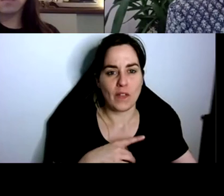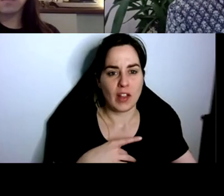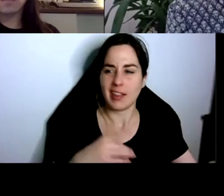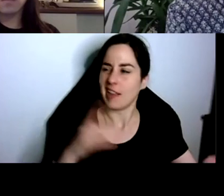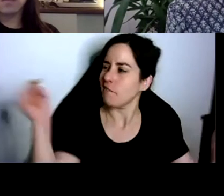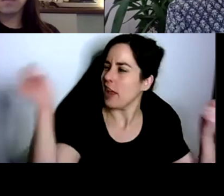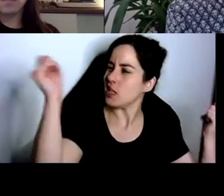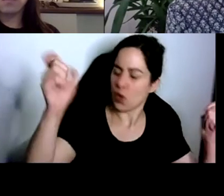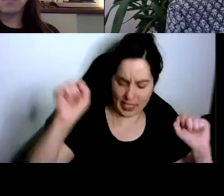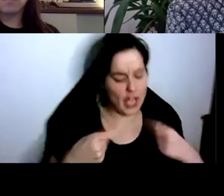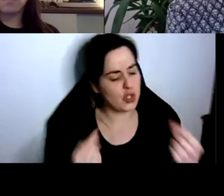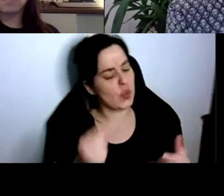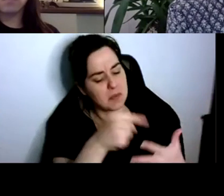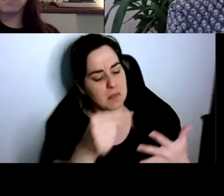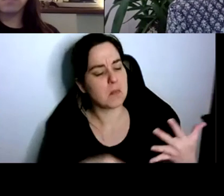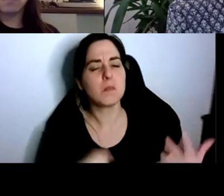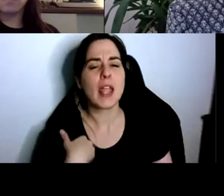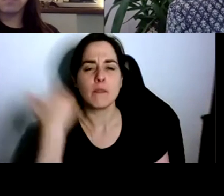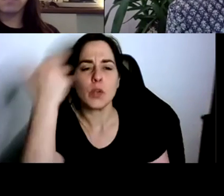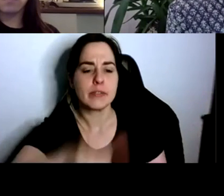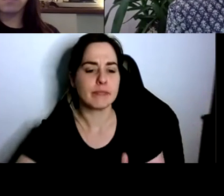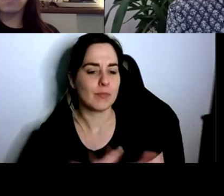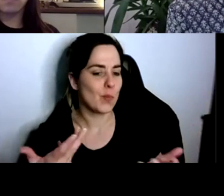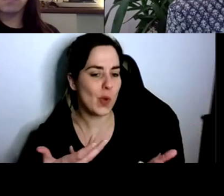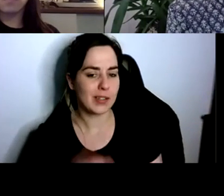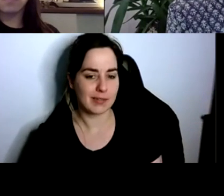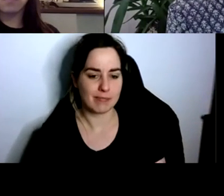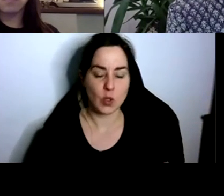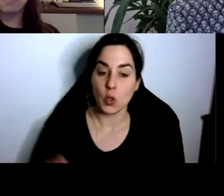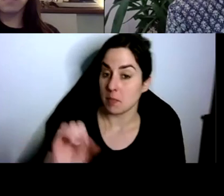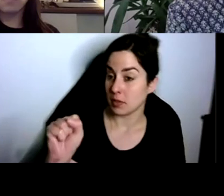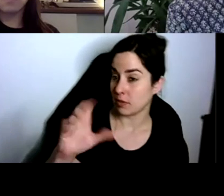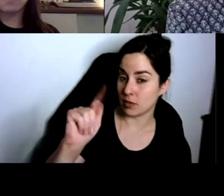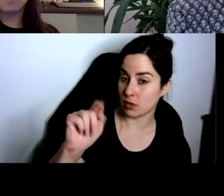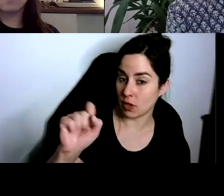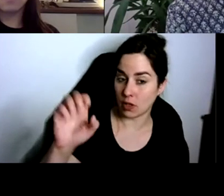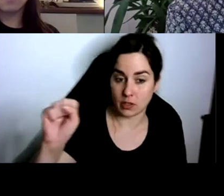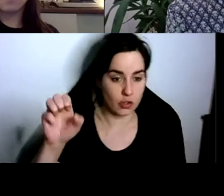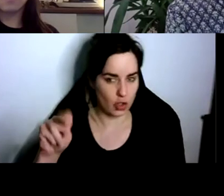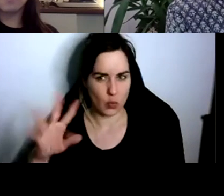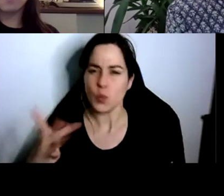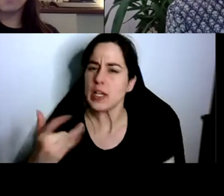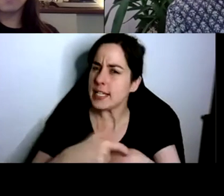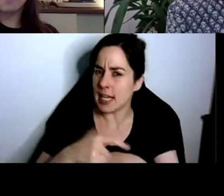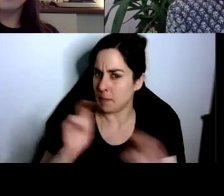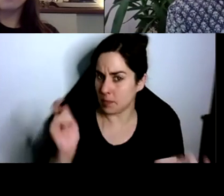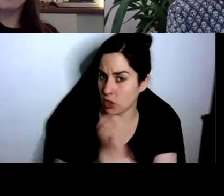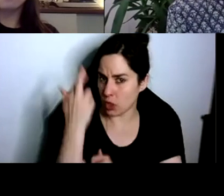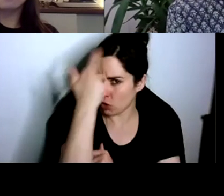And like you said, Scott and Sean, when is it time to change those justifications? And I